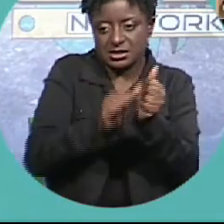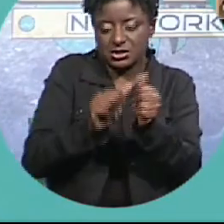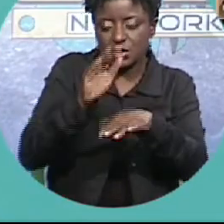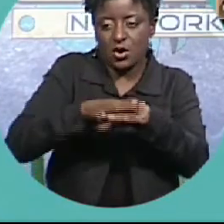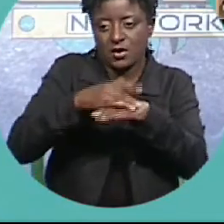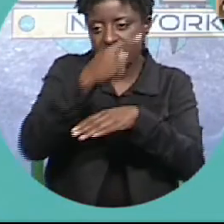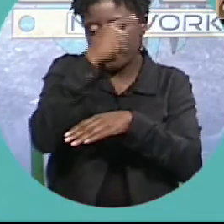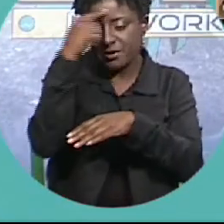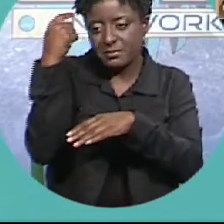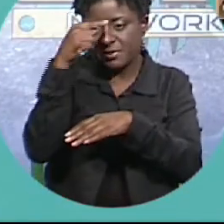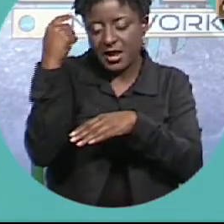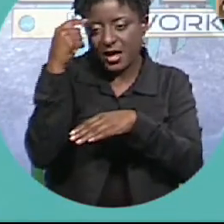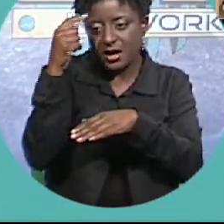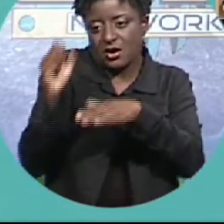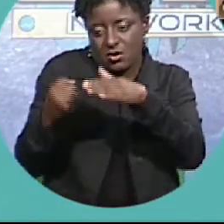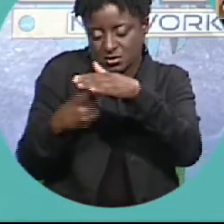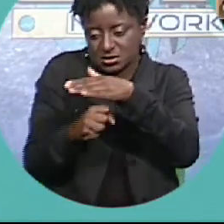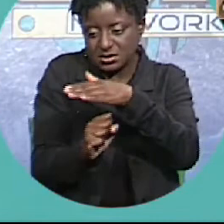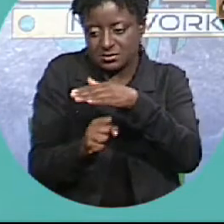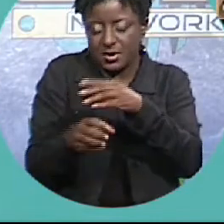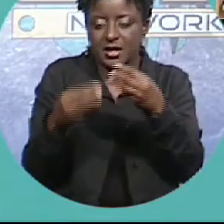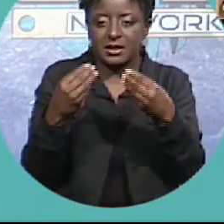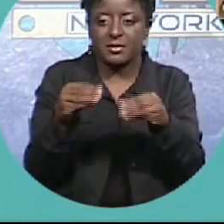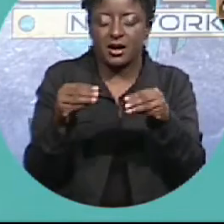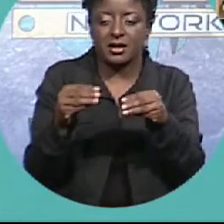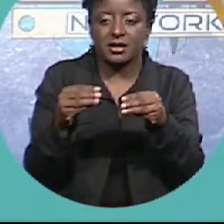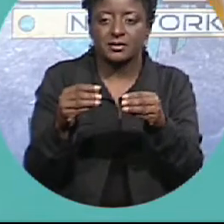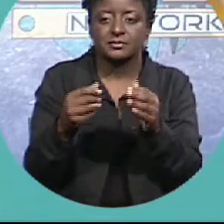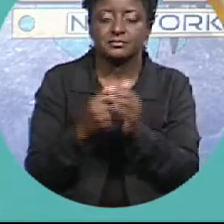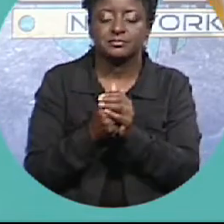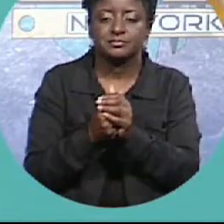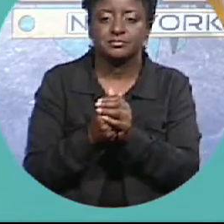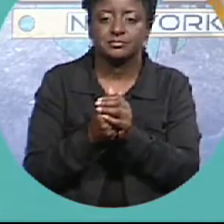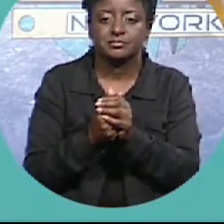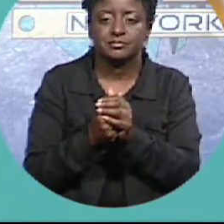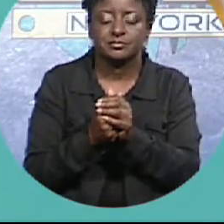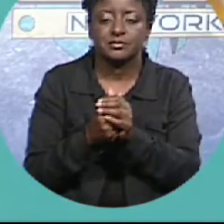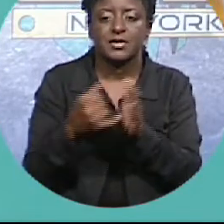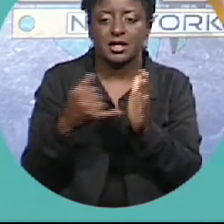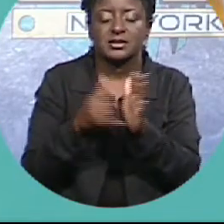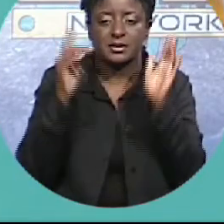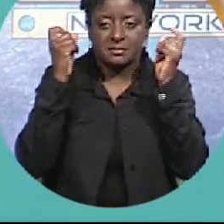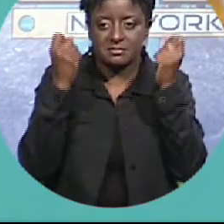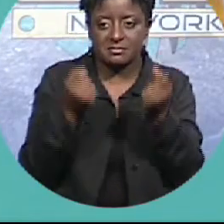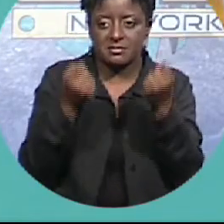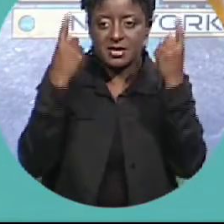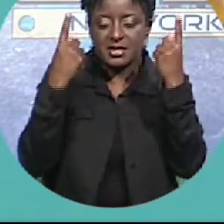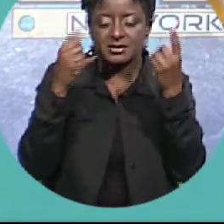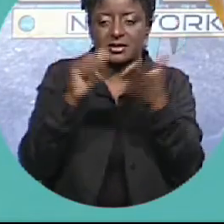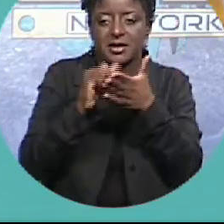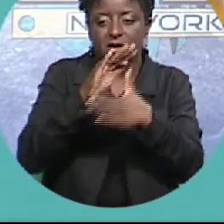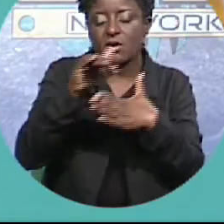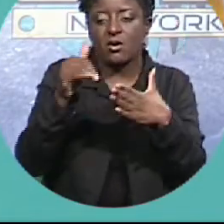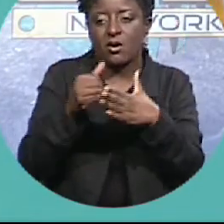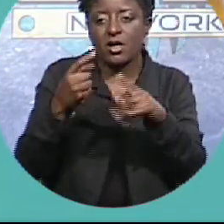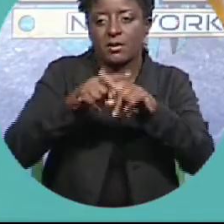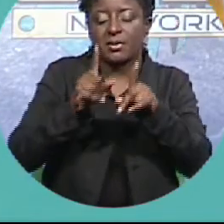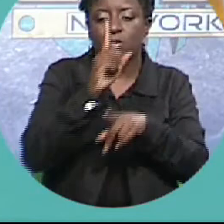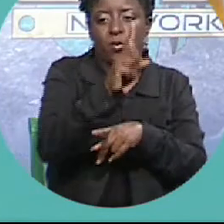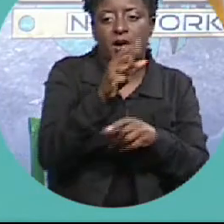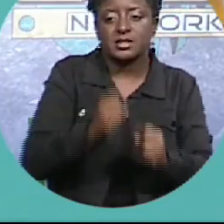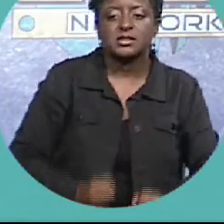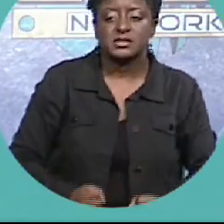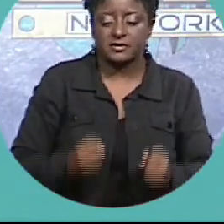it seems incredible that all but one survived such a long flight. The surviving animals were dehydrated and are now under